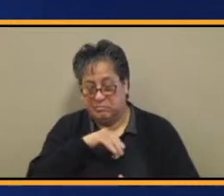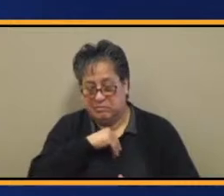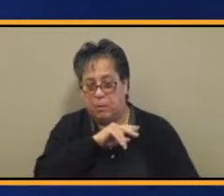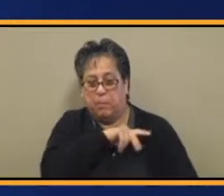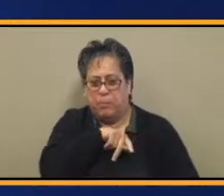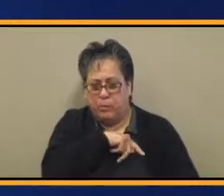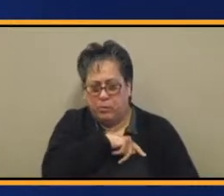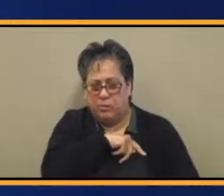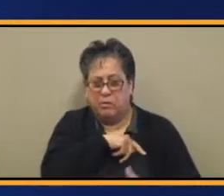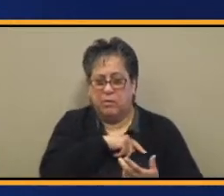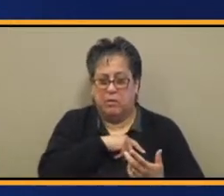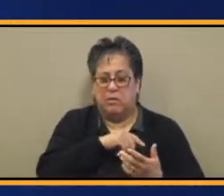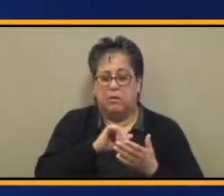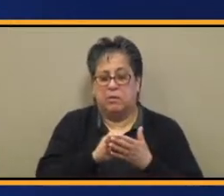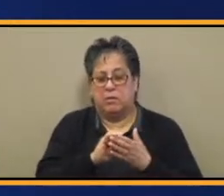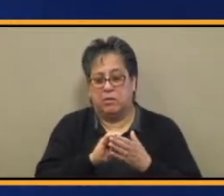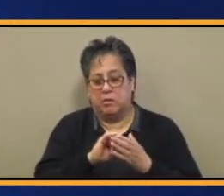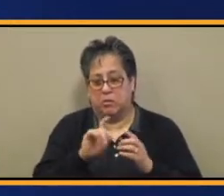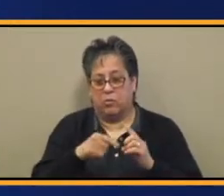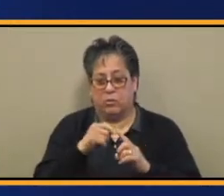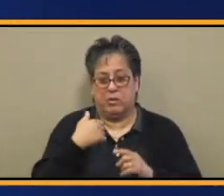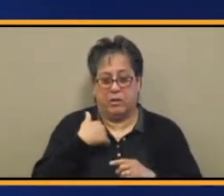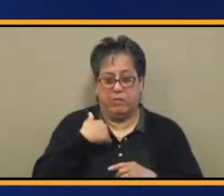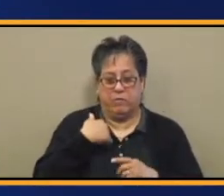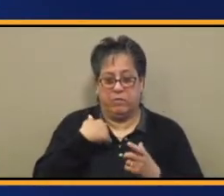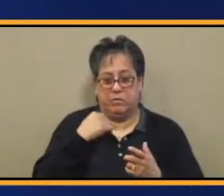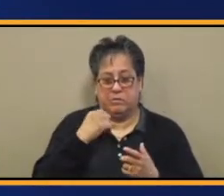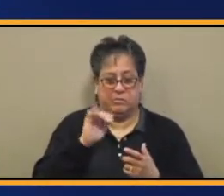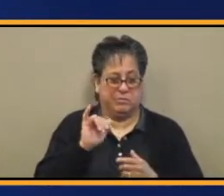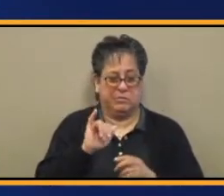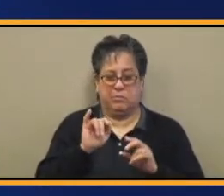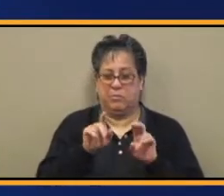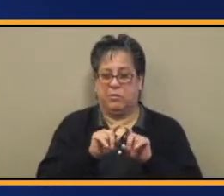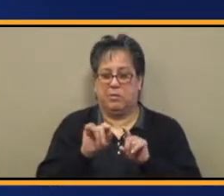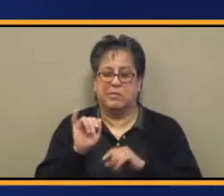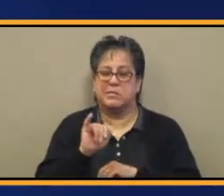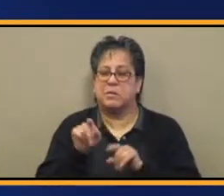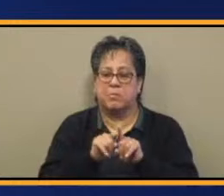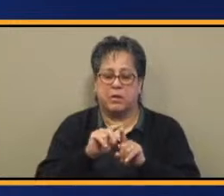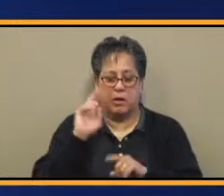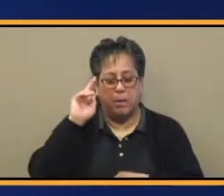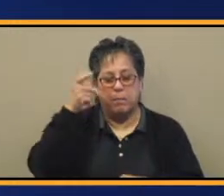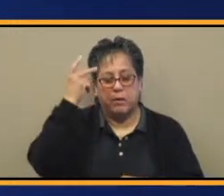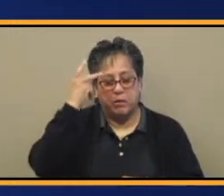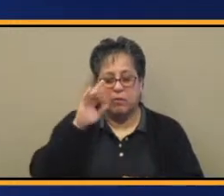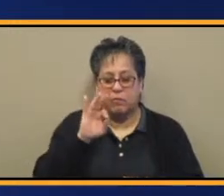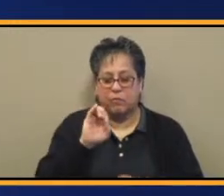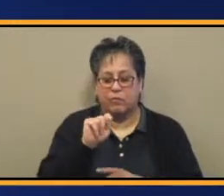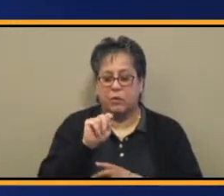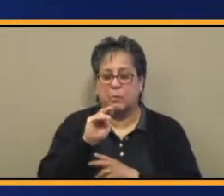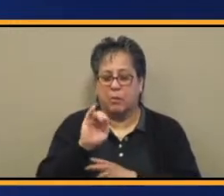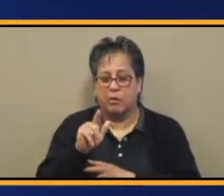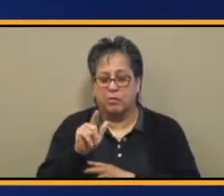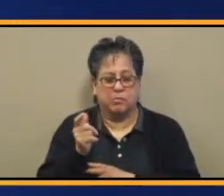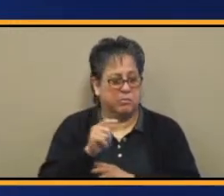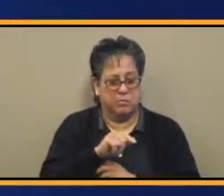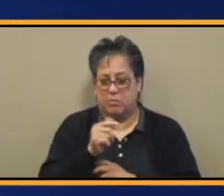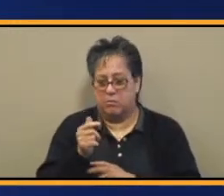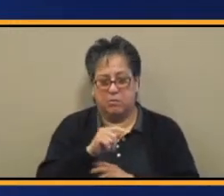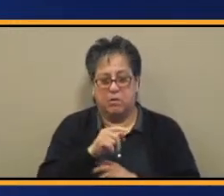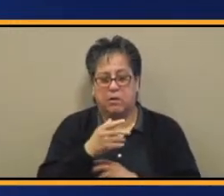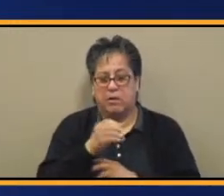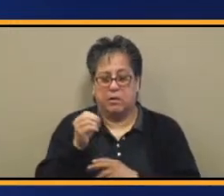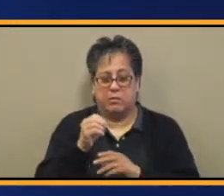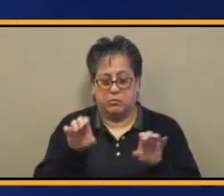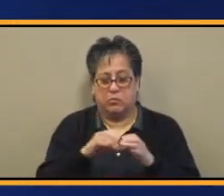use our community for a political football that they're just throwing around, and they like to do it every single